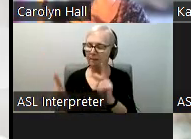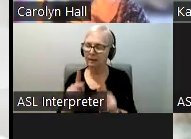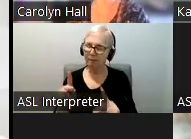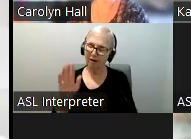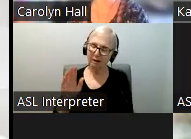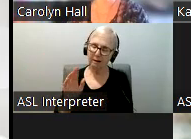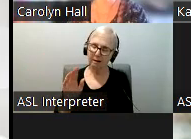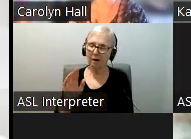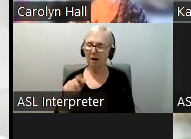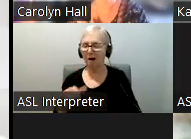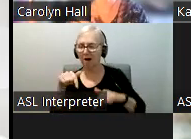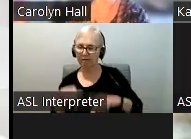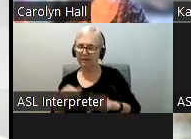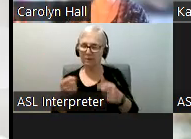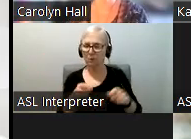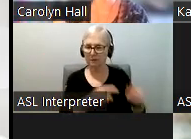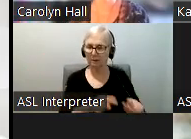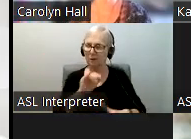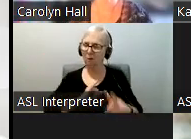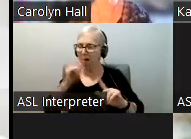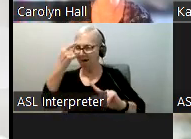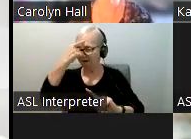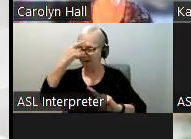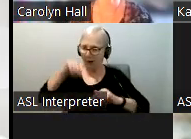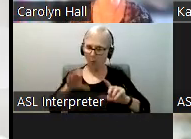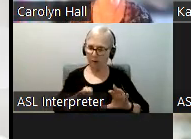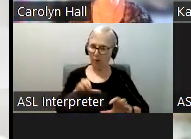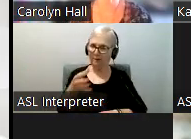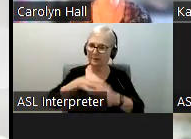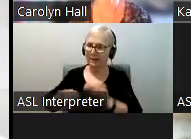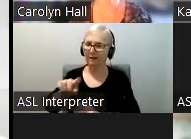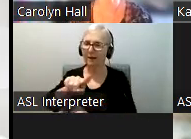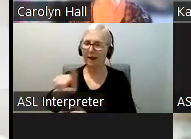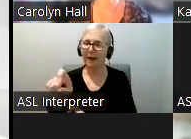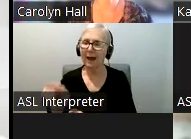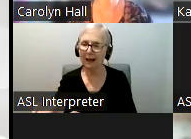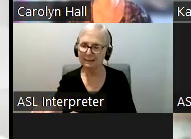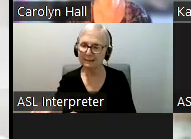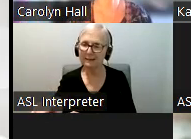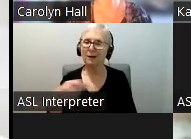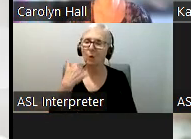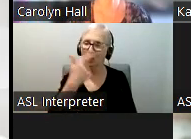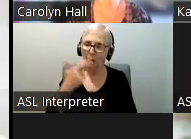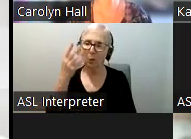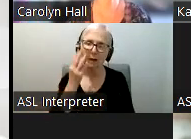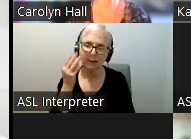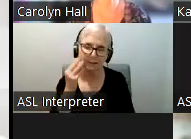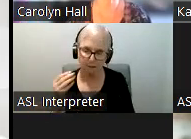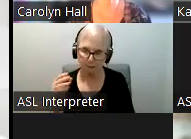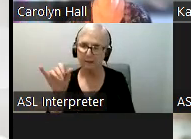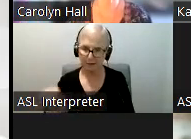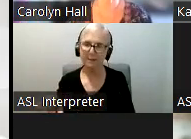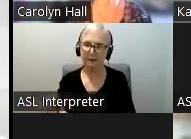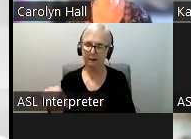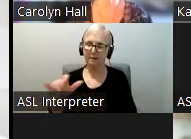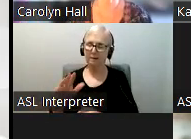well, this is what's going on, so I think this is what we should be doing instead of asking the people themselves. So I kind of wanted to put that